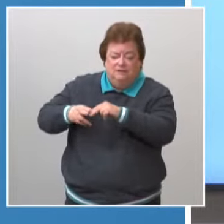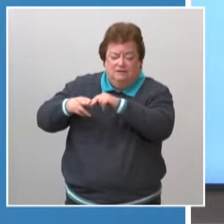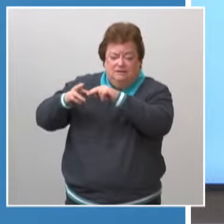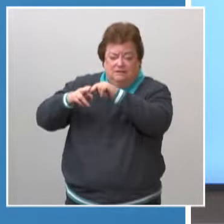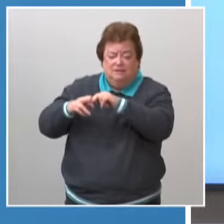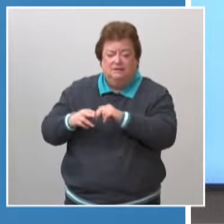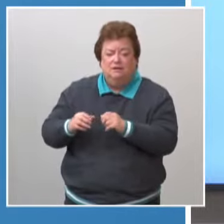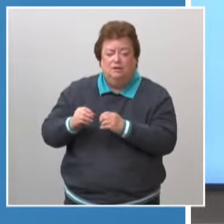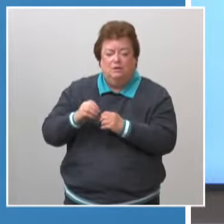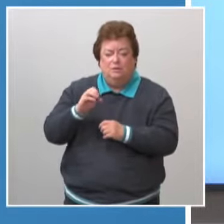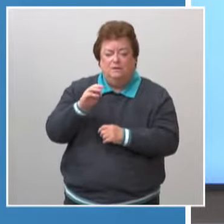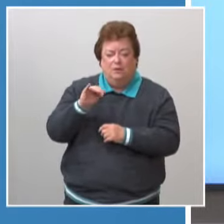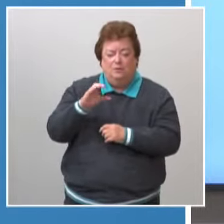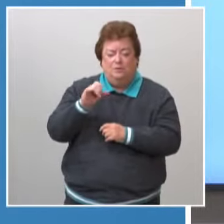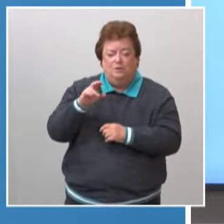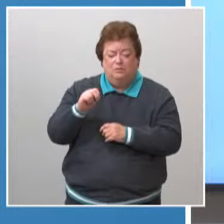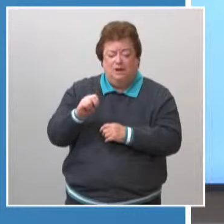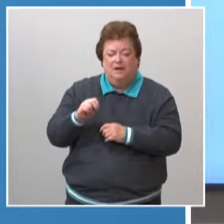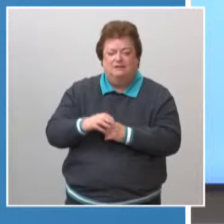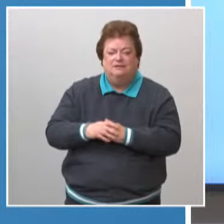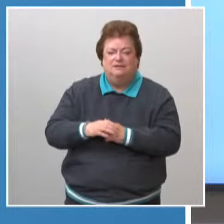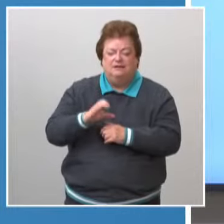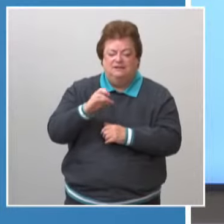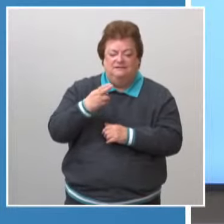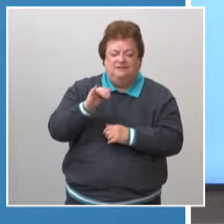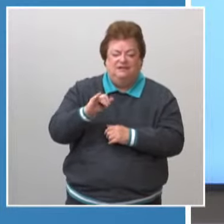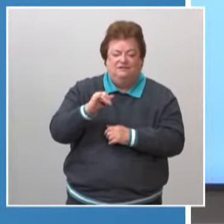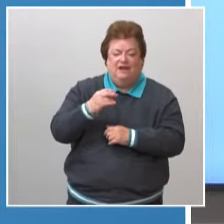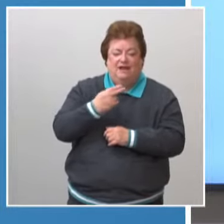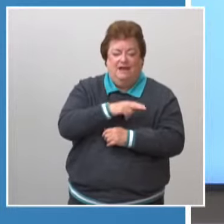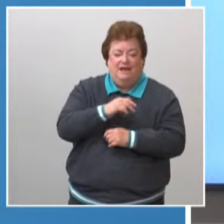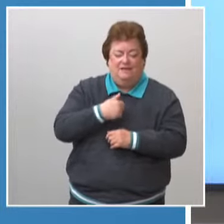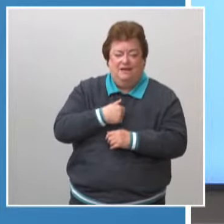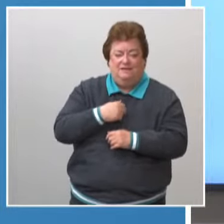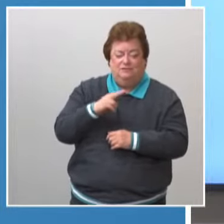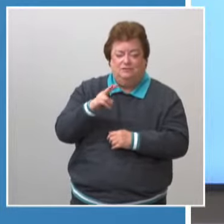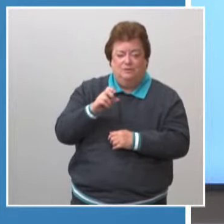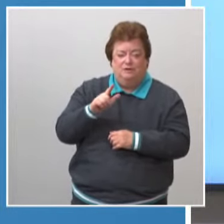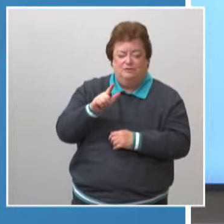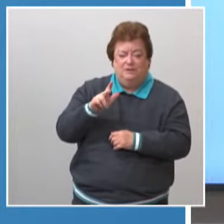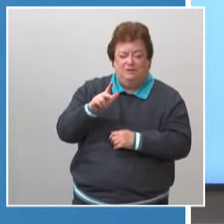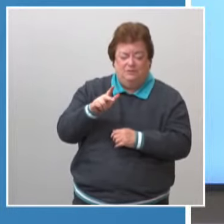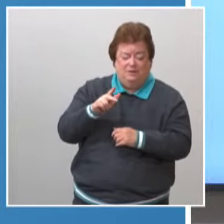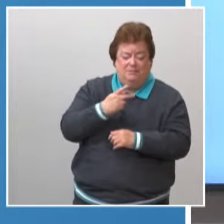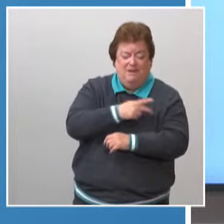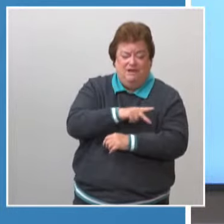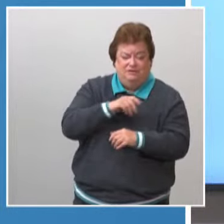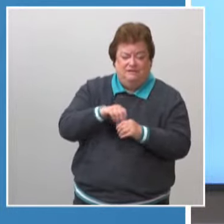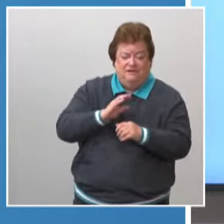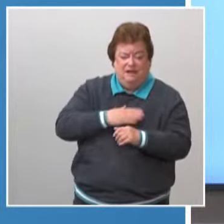with Omicron. Across the region, CHI Health has 223 COVID-19 patients in our